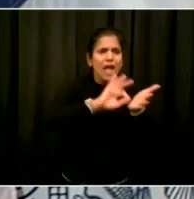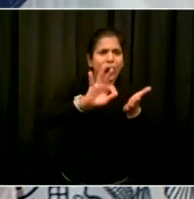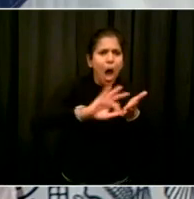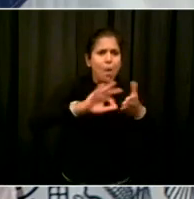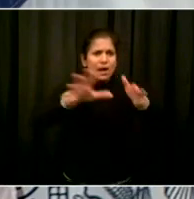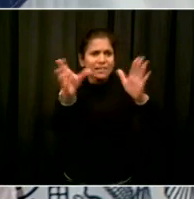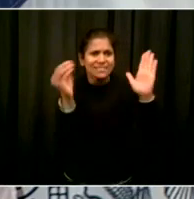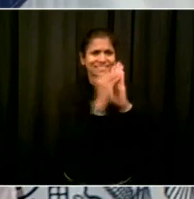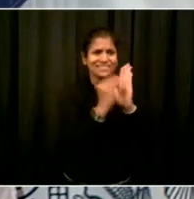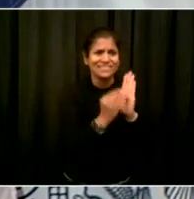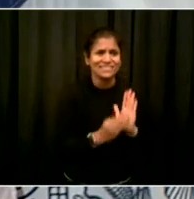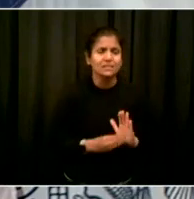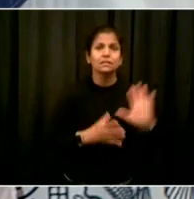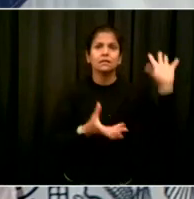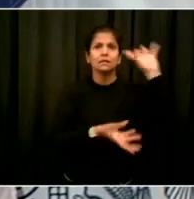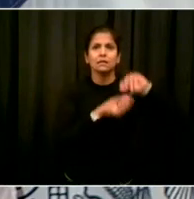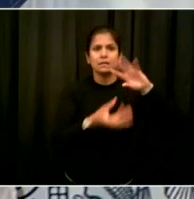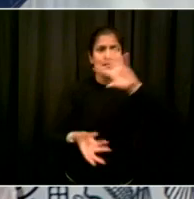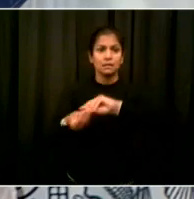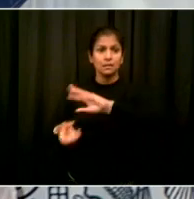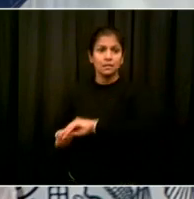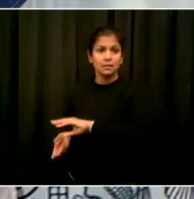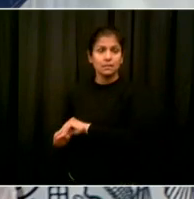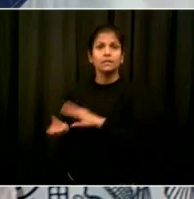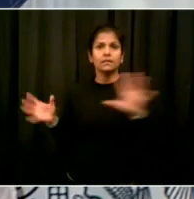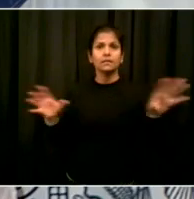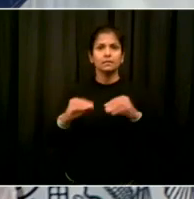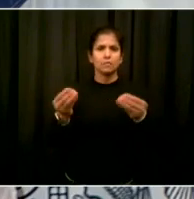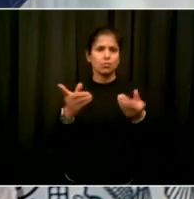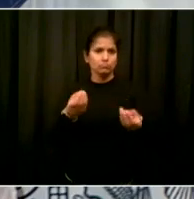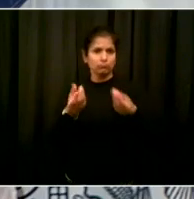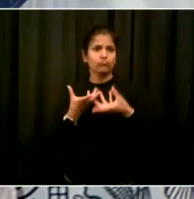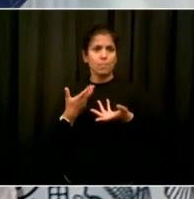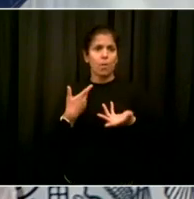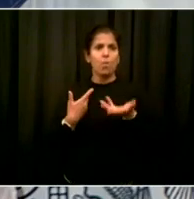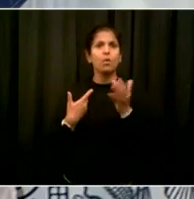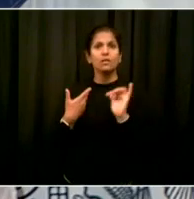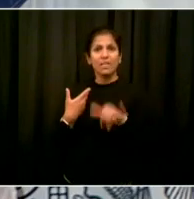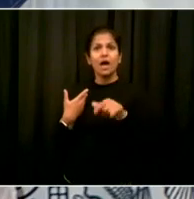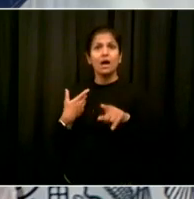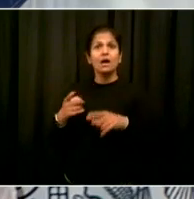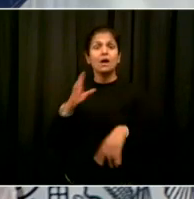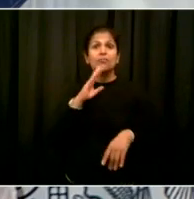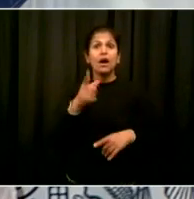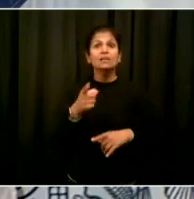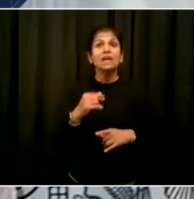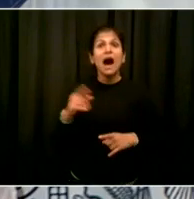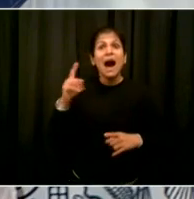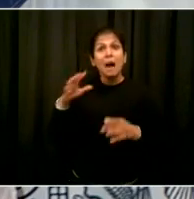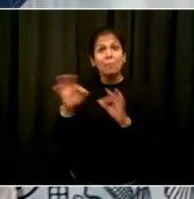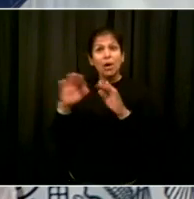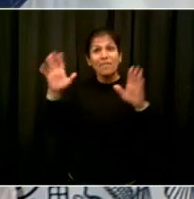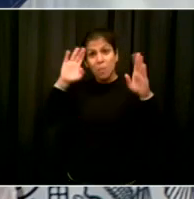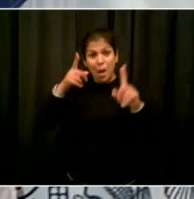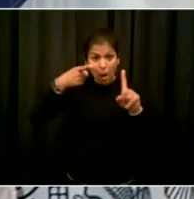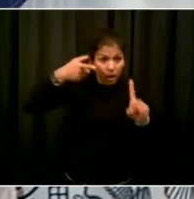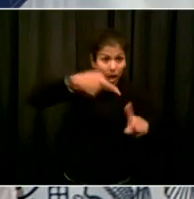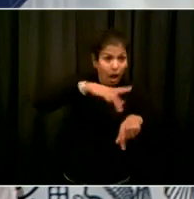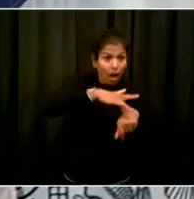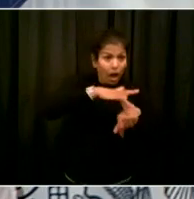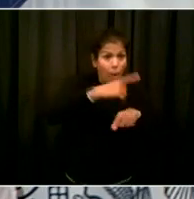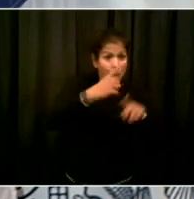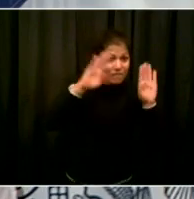you have a problem area, you do more testing, you're going to get more positives. That's true. On the other hand, I wouldn't agree with the point that more